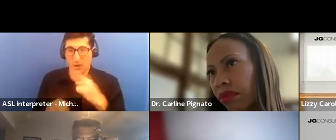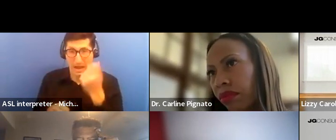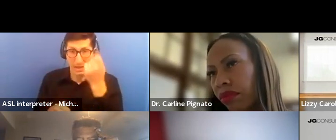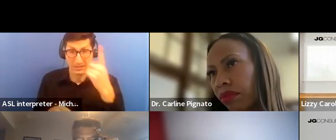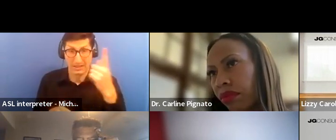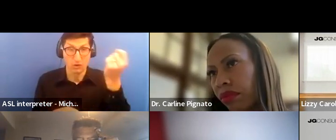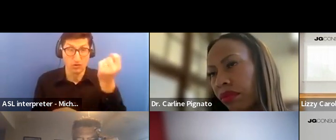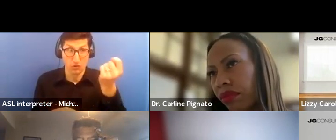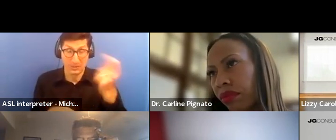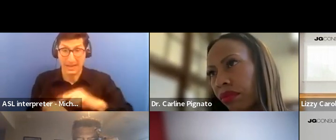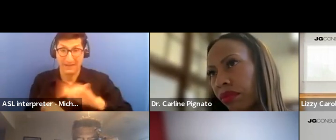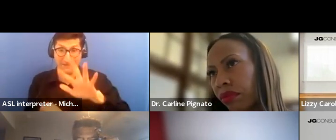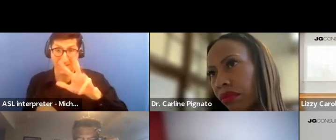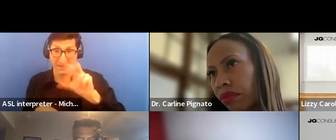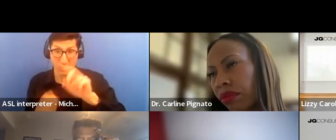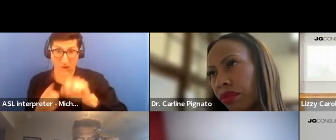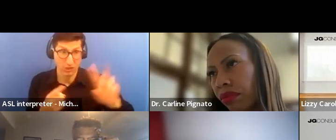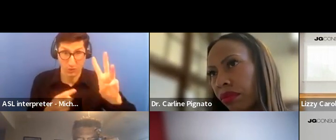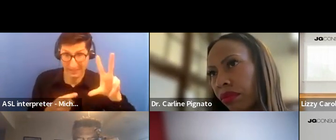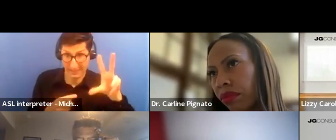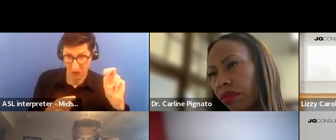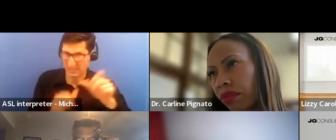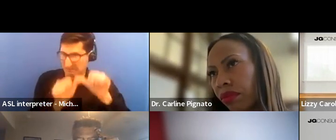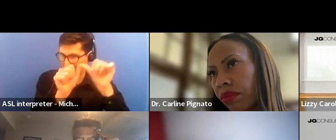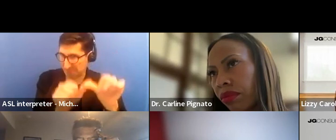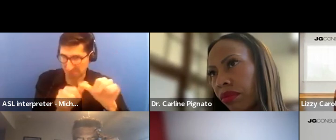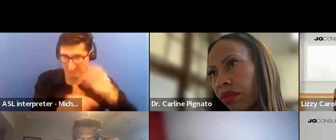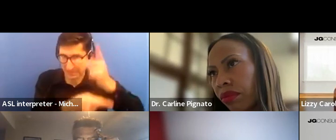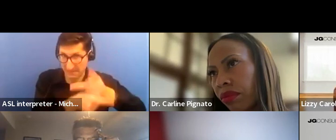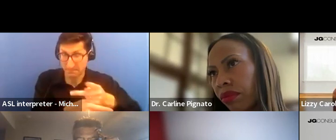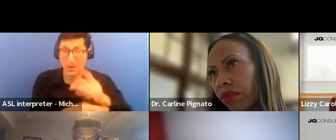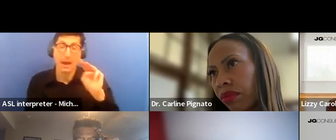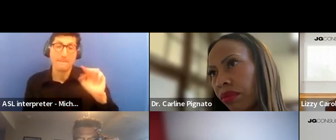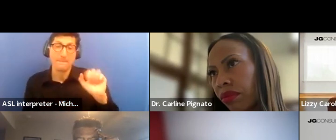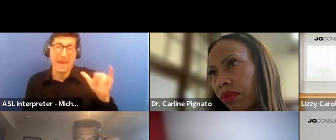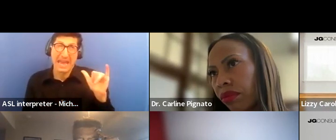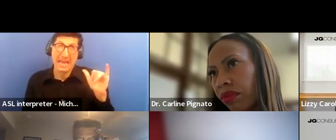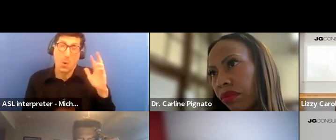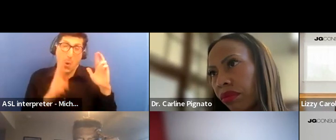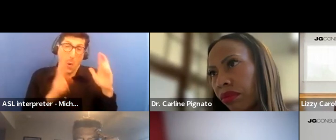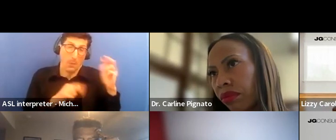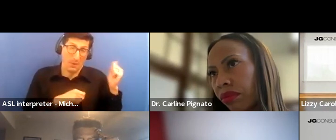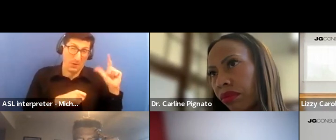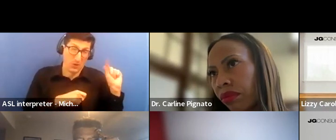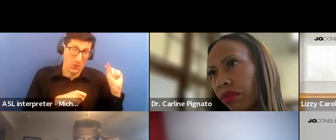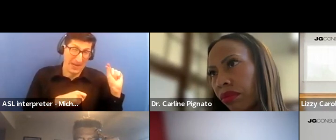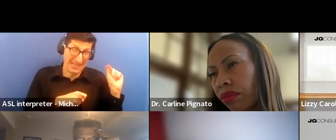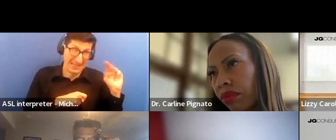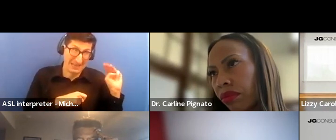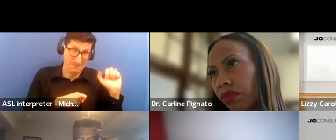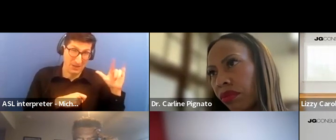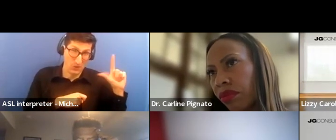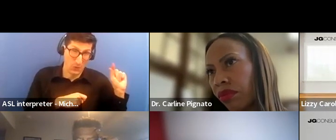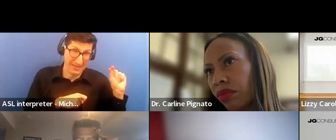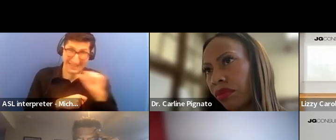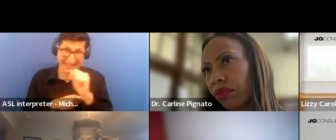Tuesdays 5:30 to 6:30. We're holding hopefully the 20th, not the 19th. Okay. In person. I